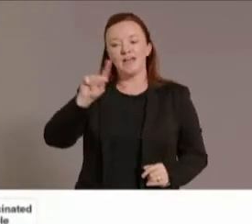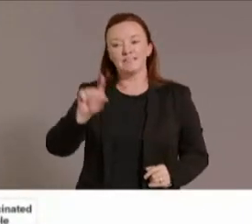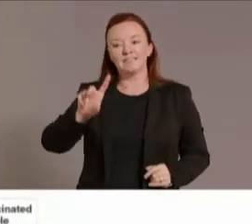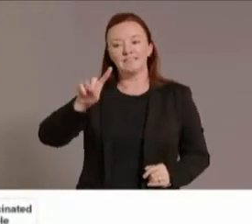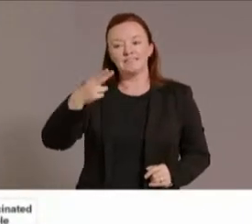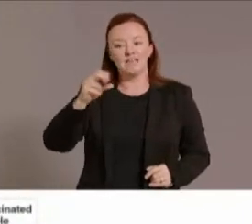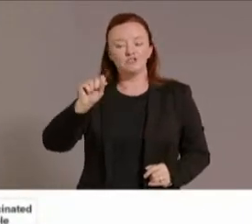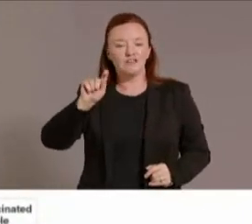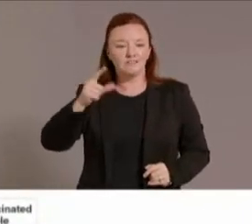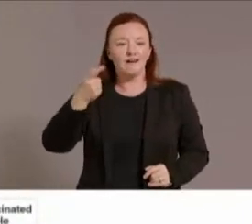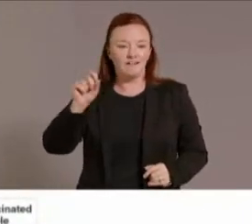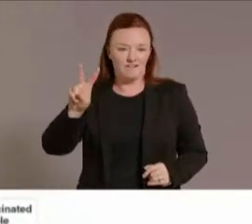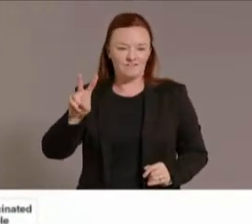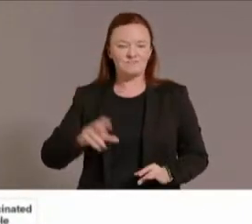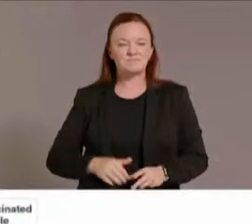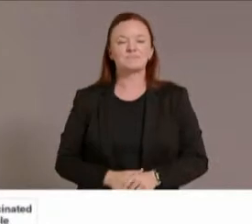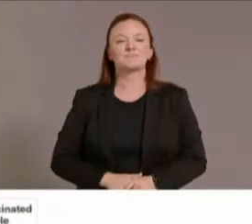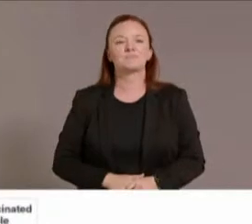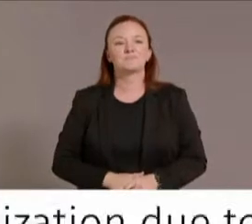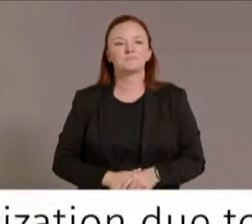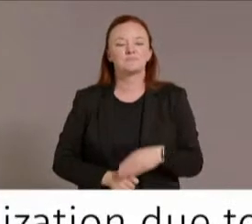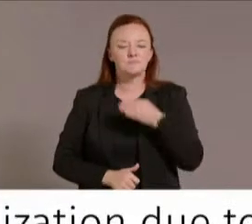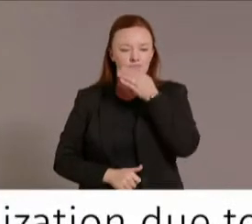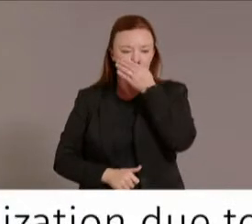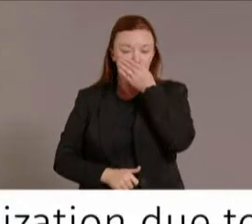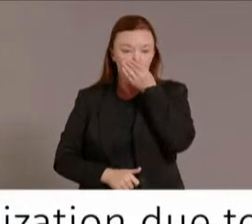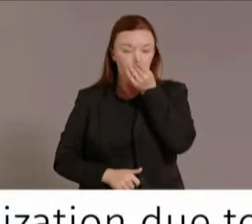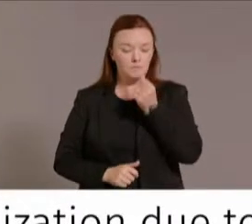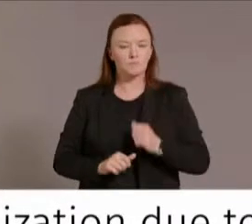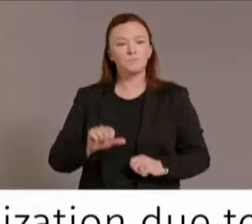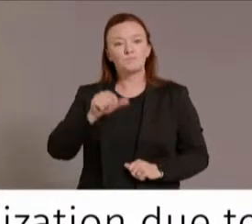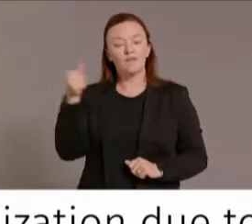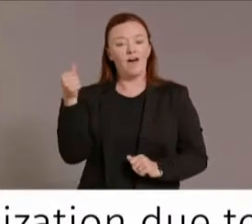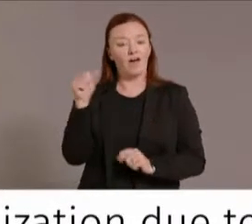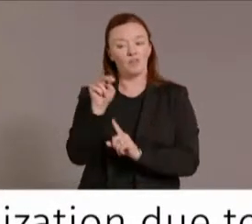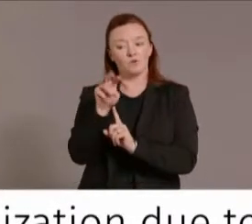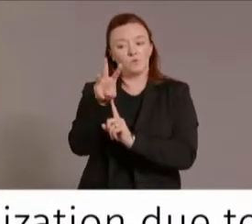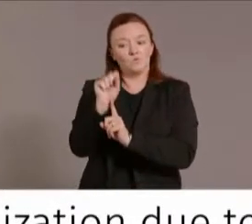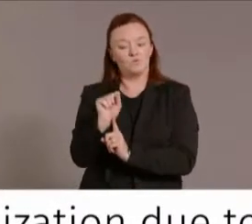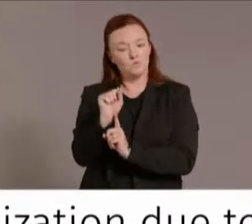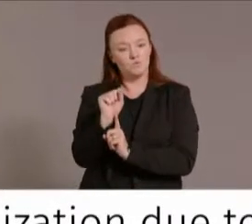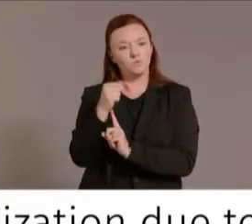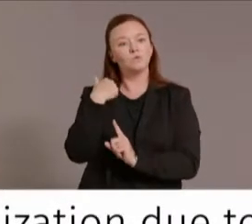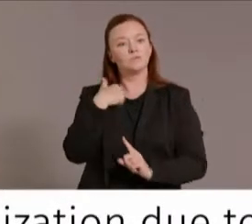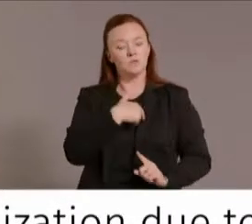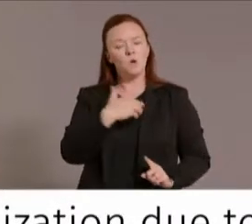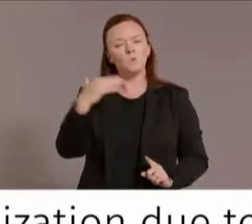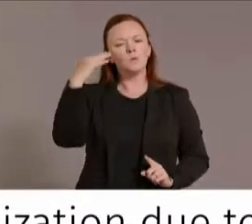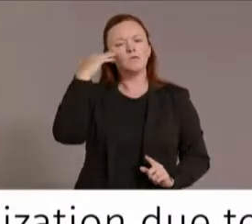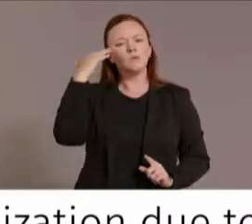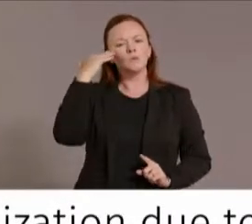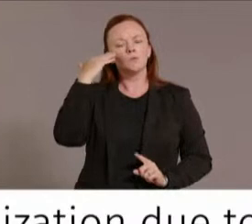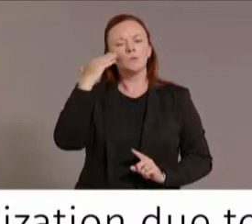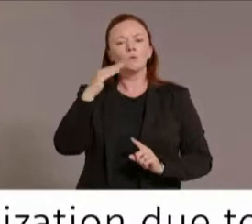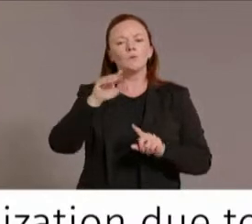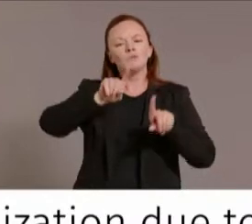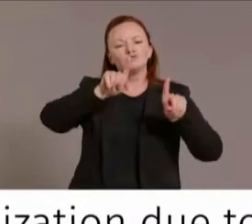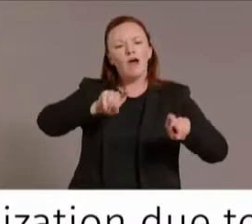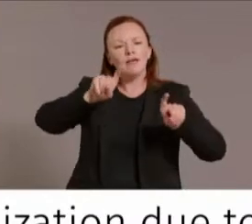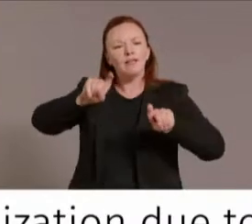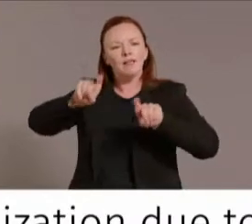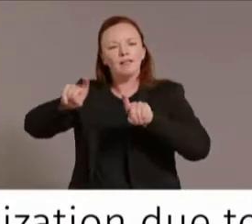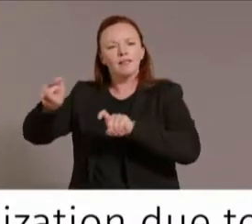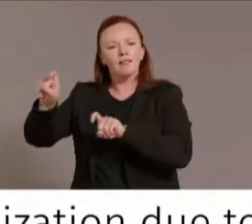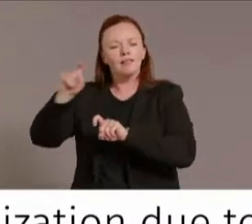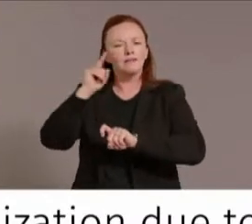AZDHS.gov. The other exciting news was we knew that the clinical trial data showed a